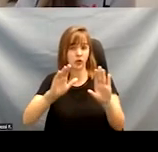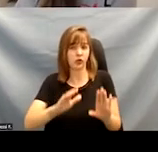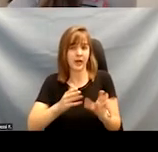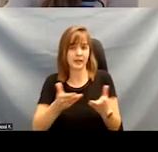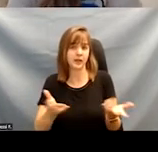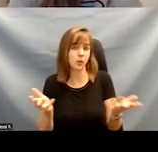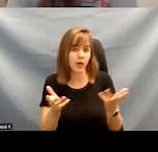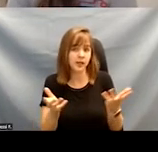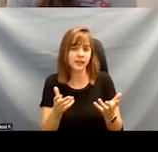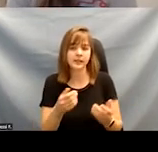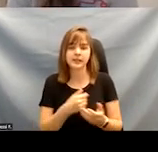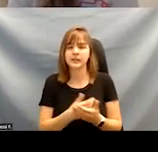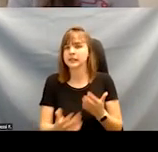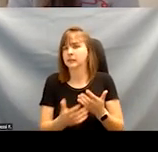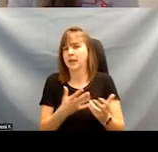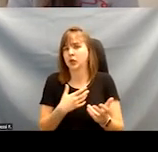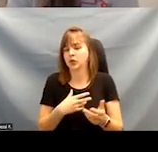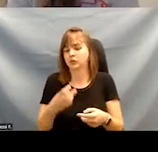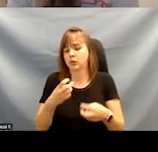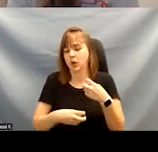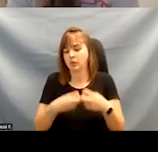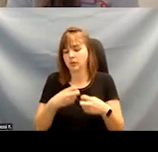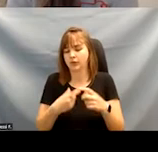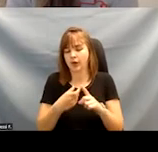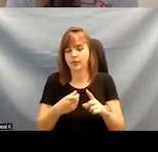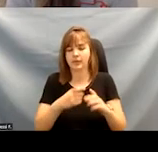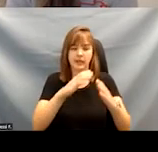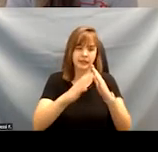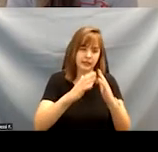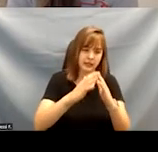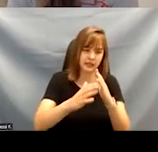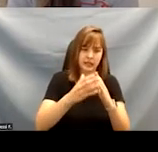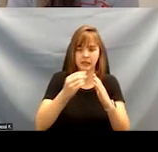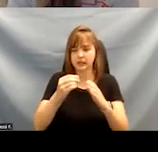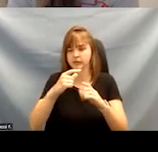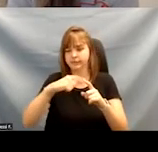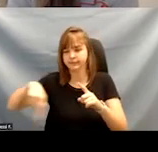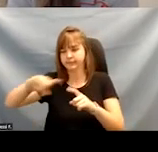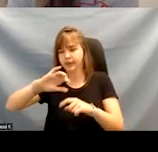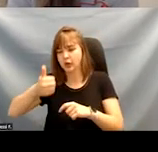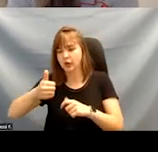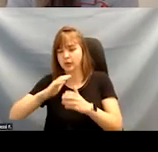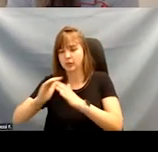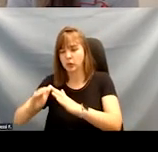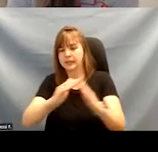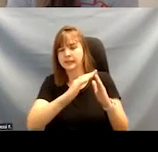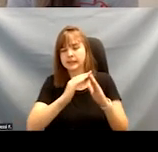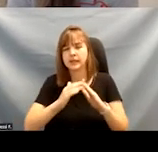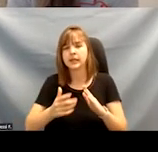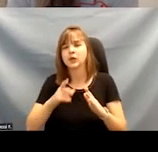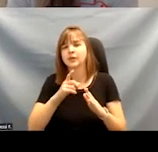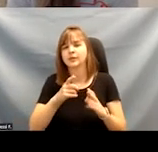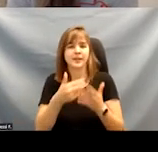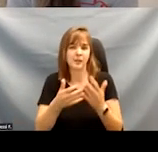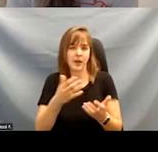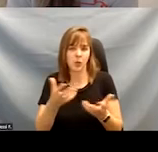that however many problems the city and the surrounding communities have, there's always so much openness and